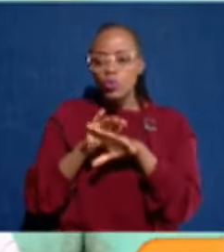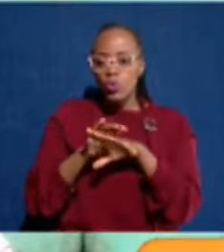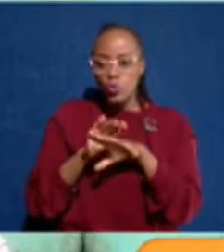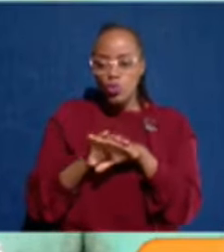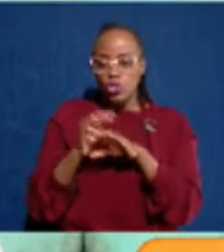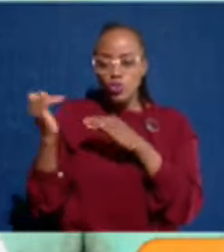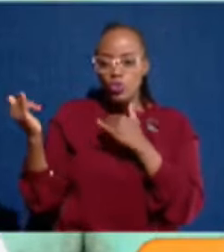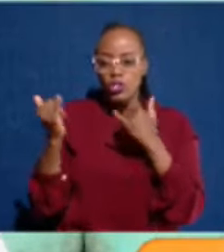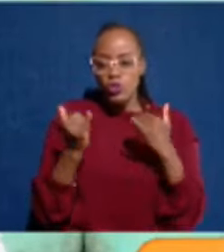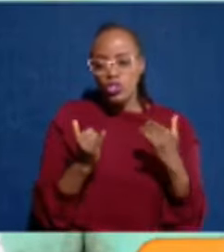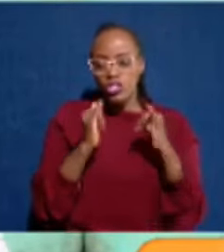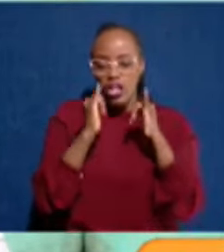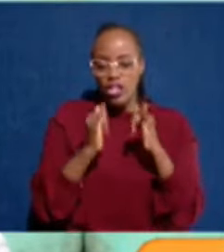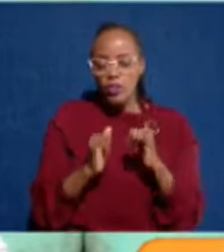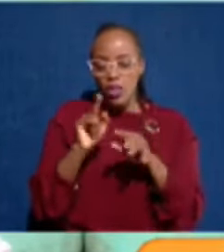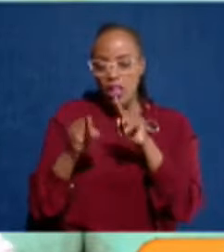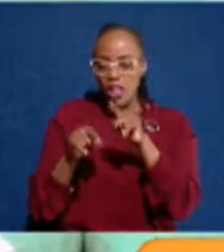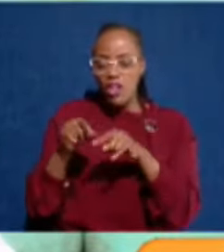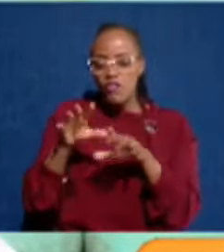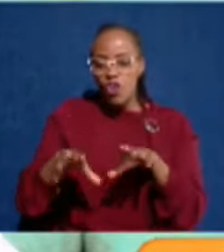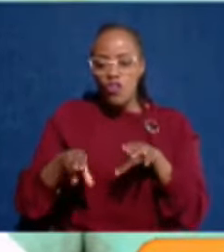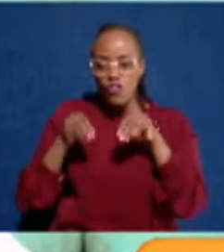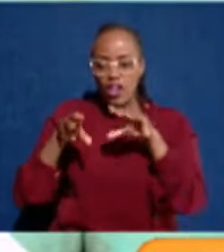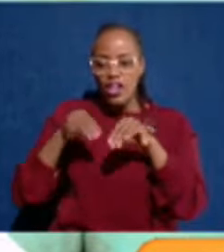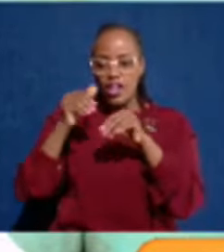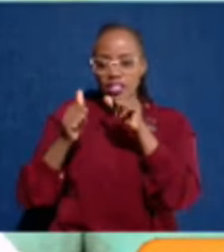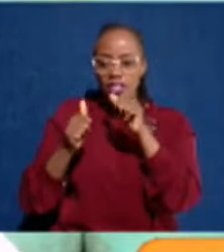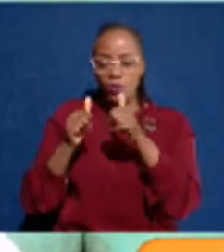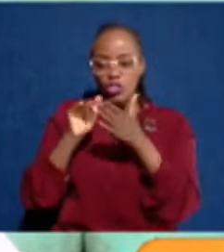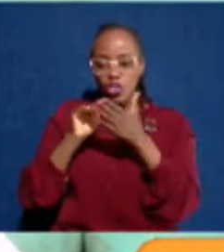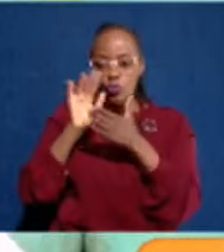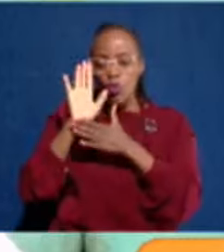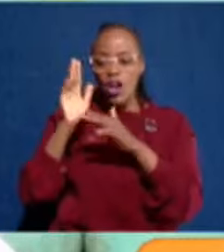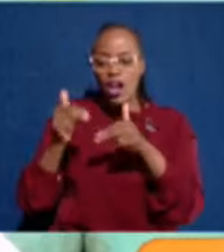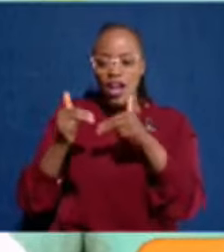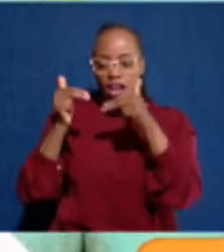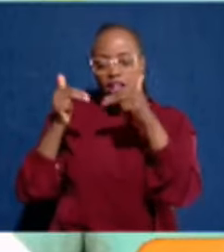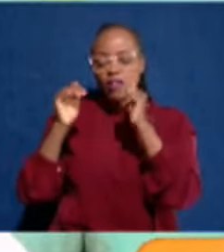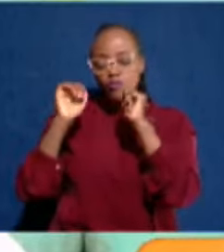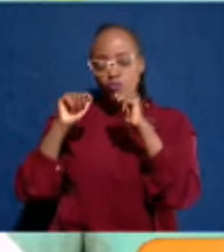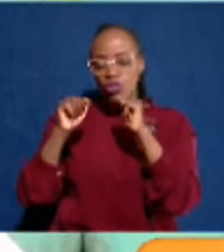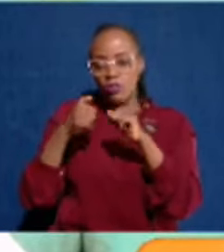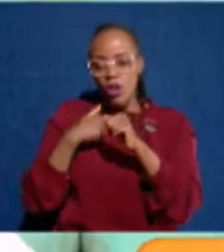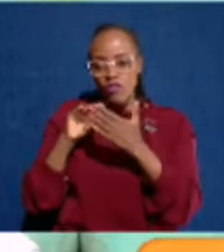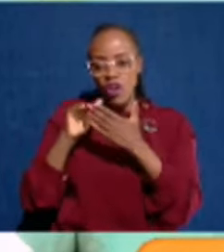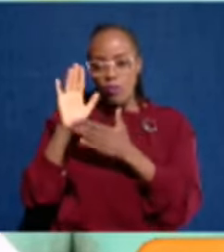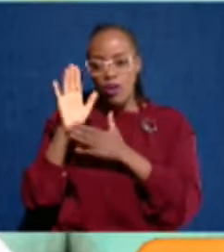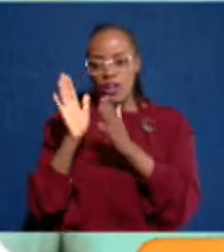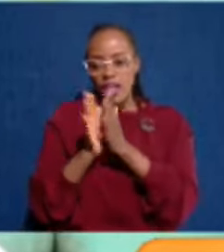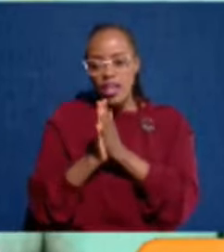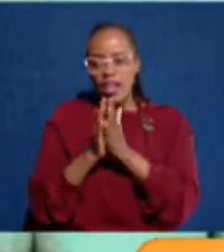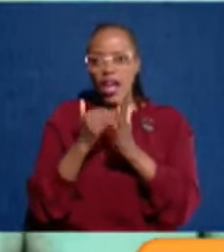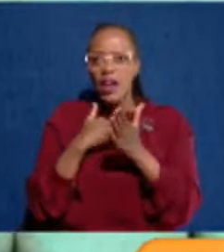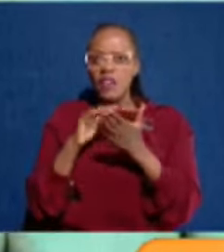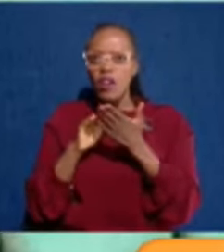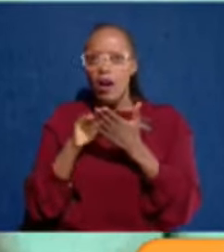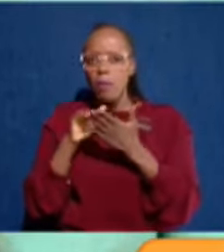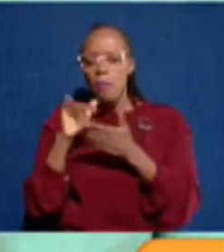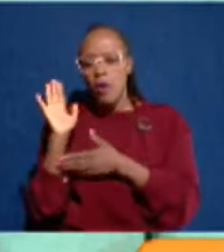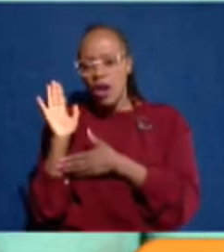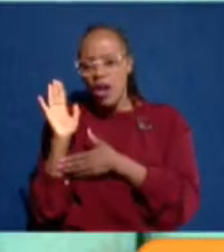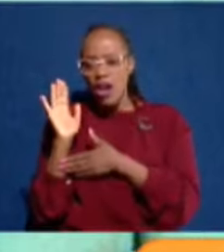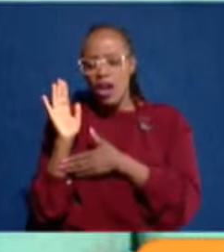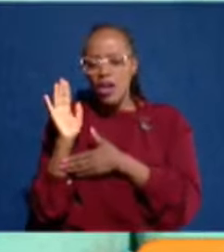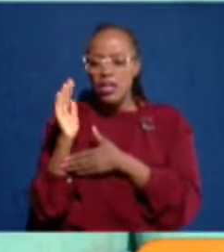to introduce a new variety of grass that is more yielding, and it has more of the